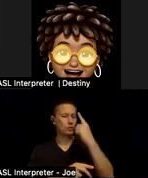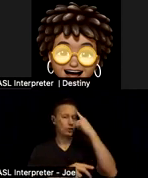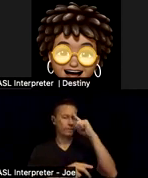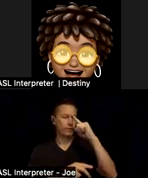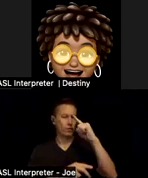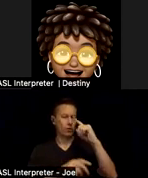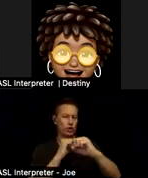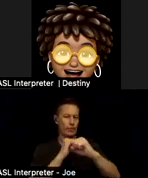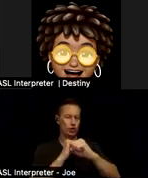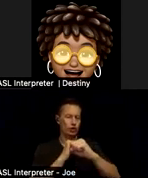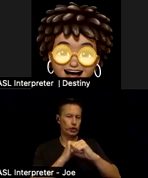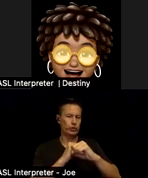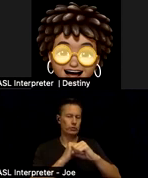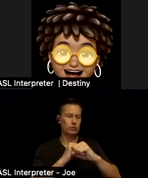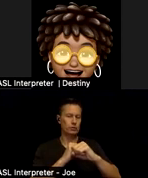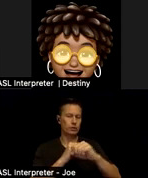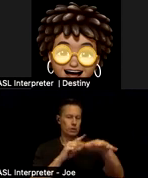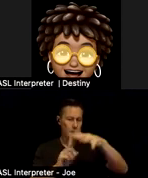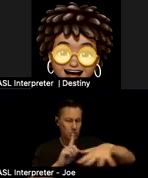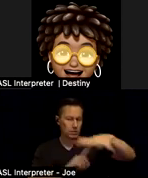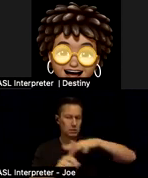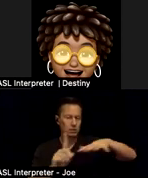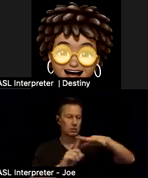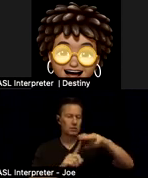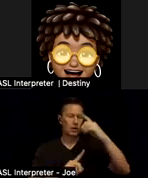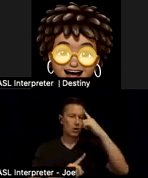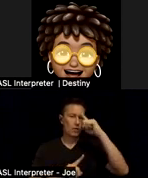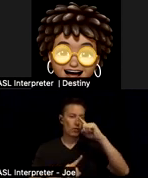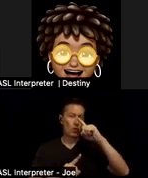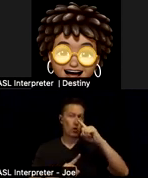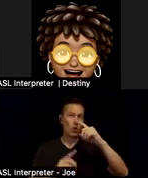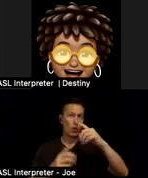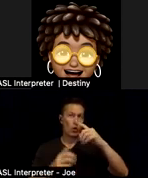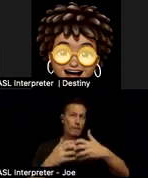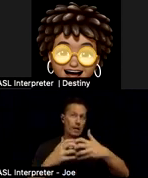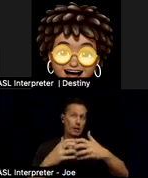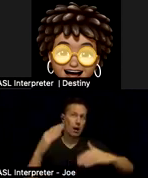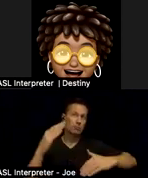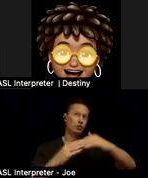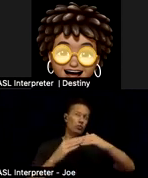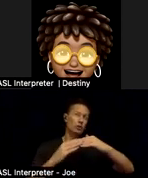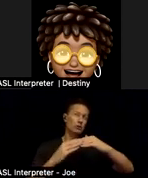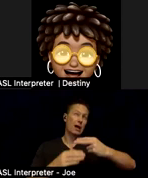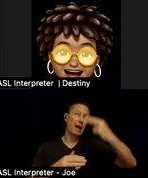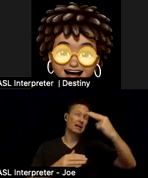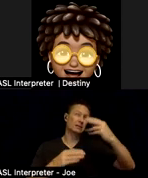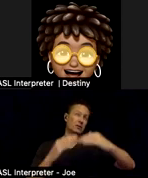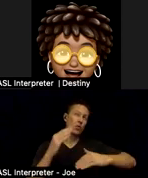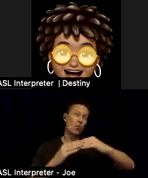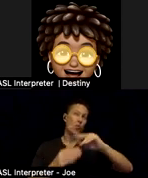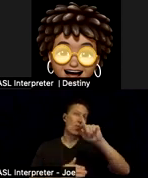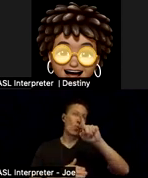settings on pieces of equipment up to 1,000, I think the highest I saw was